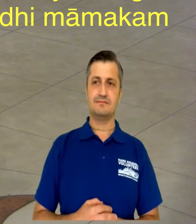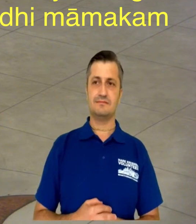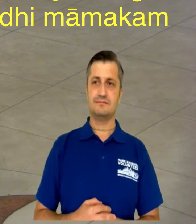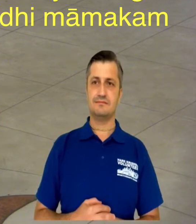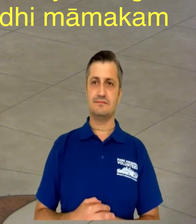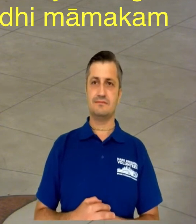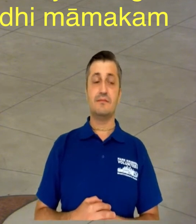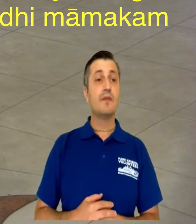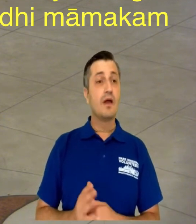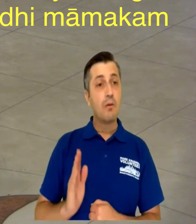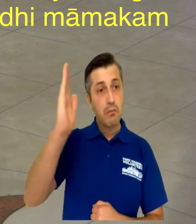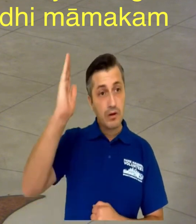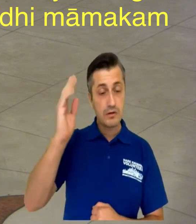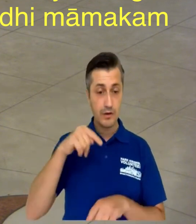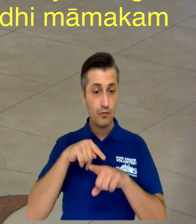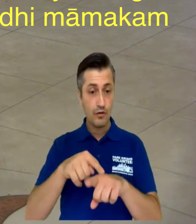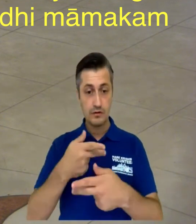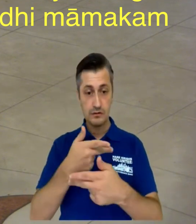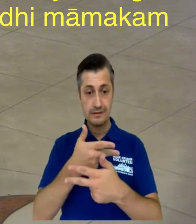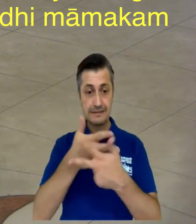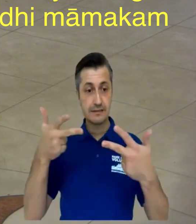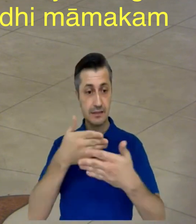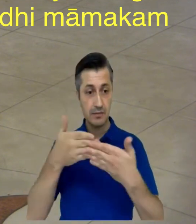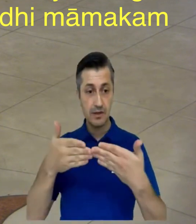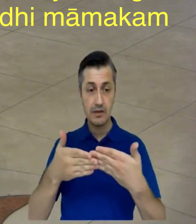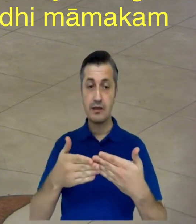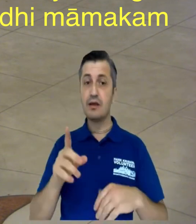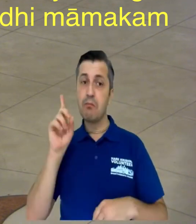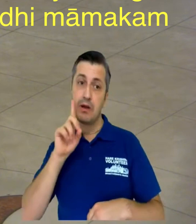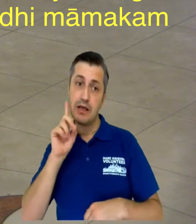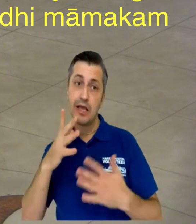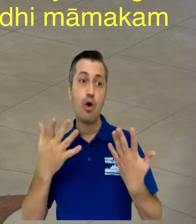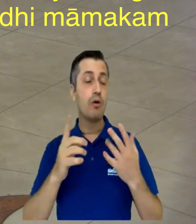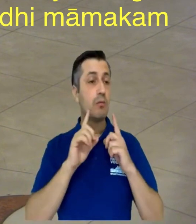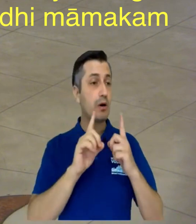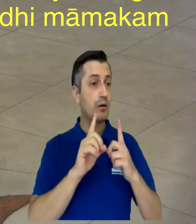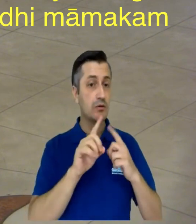Any volunteers to recite this? Mataji's or Prabhu's?